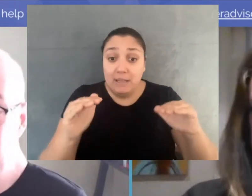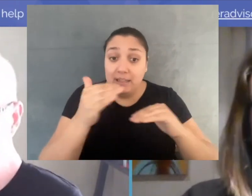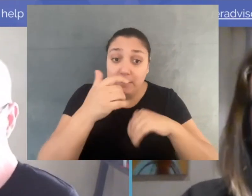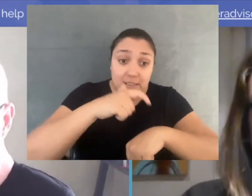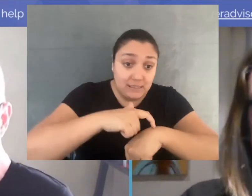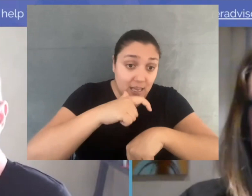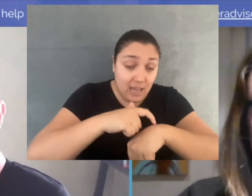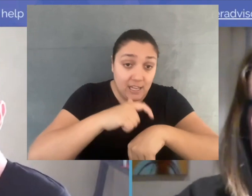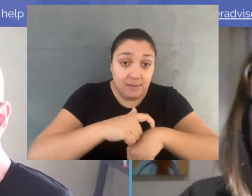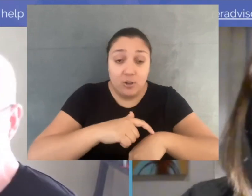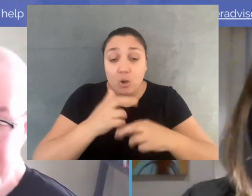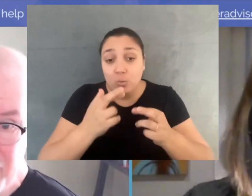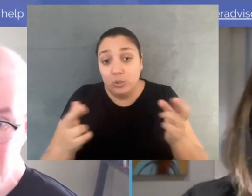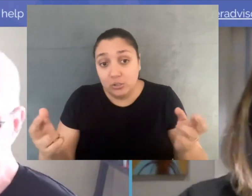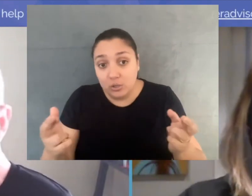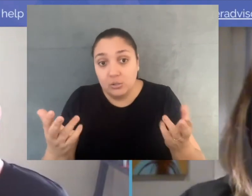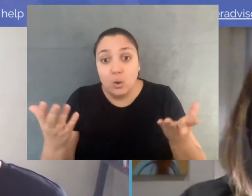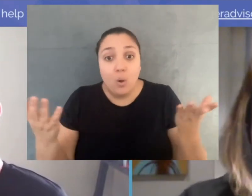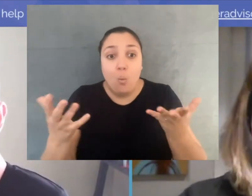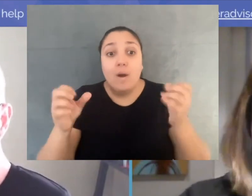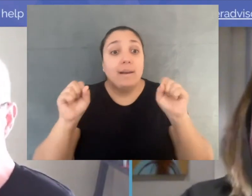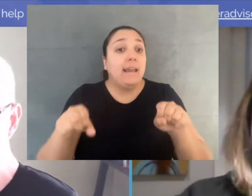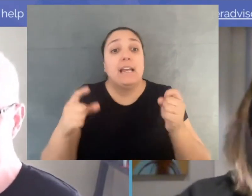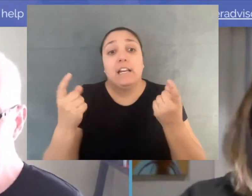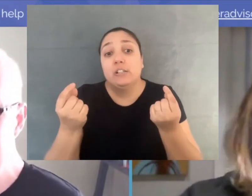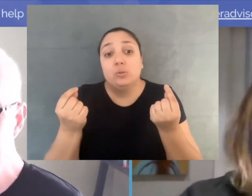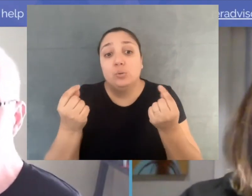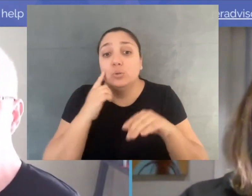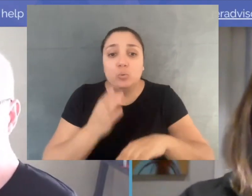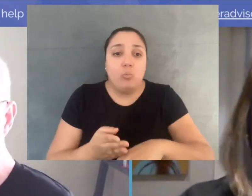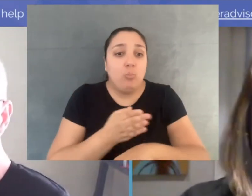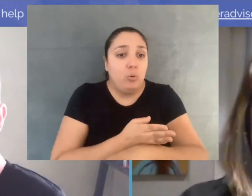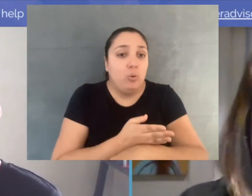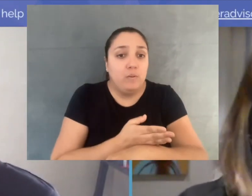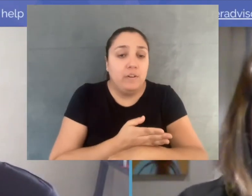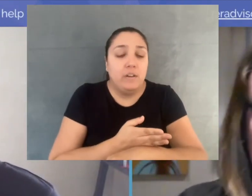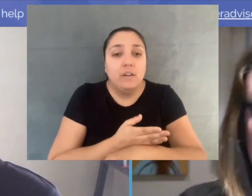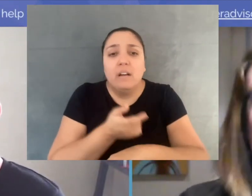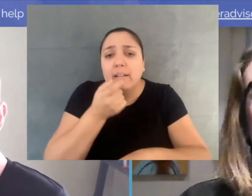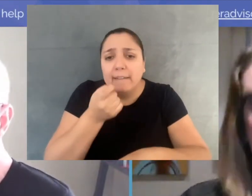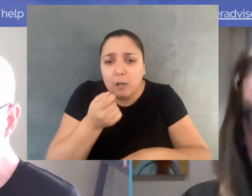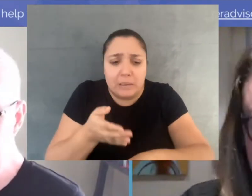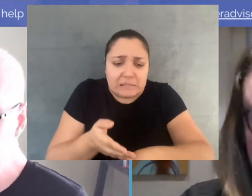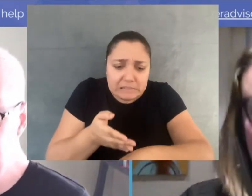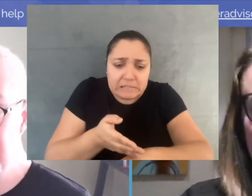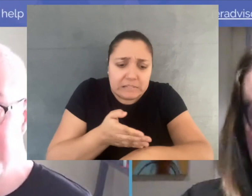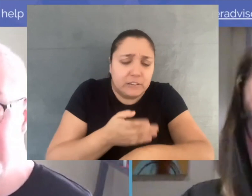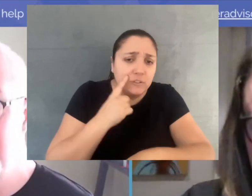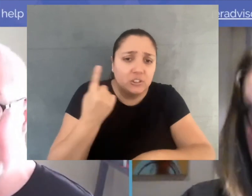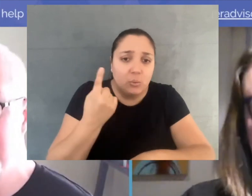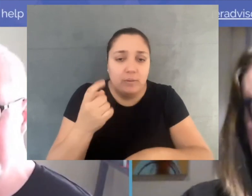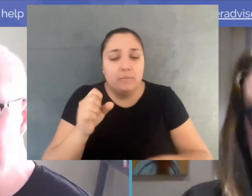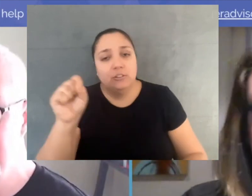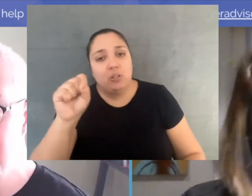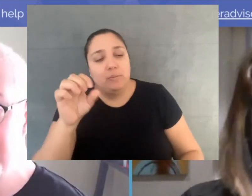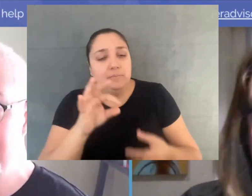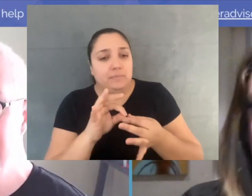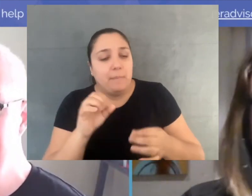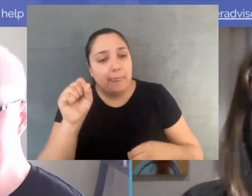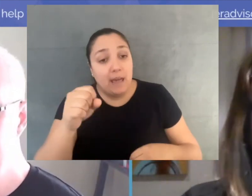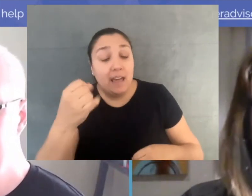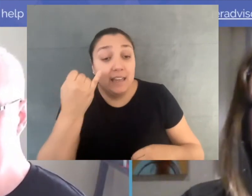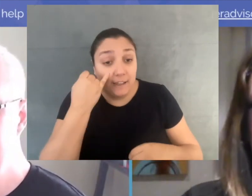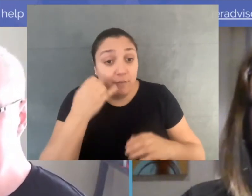given a world where I have limited time or resources or energy to do things, what can I do to at least improve things incrementally for